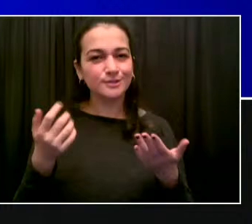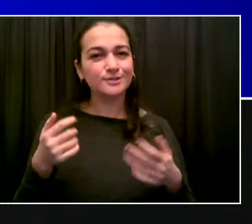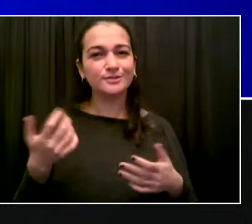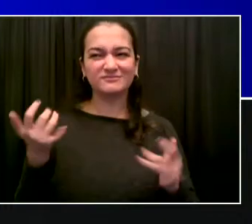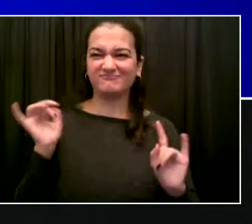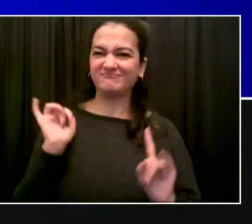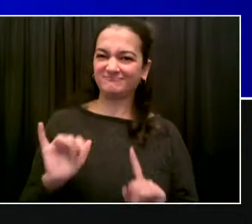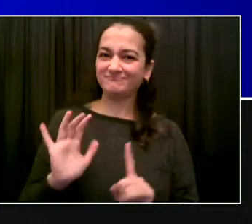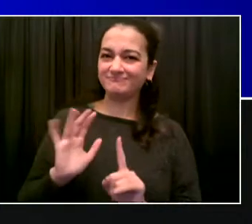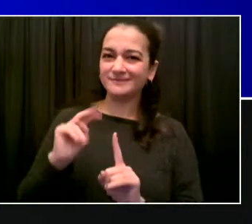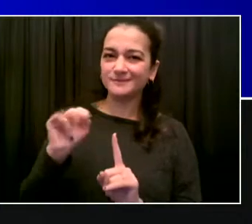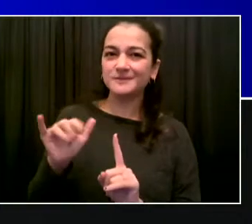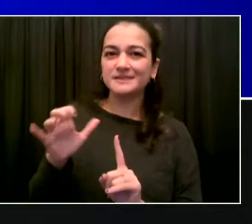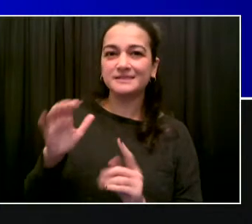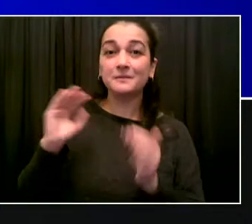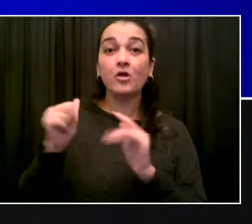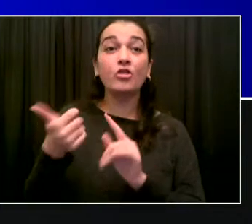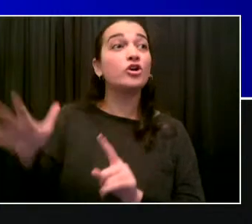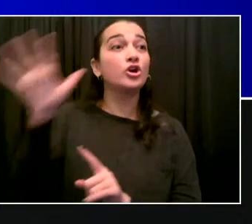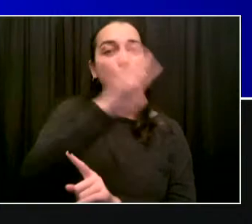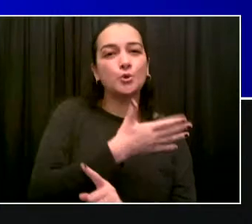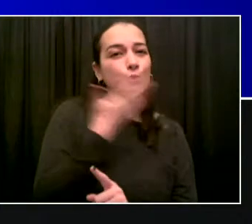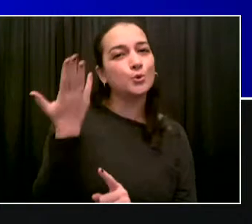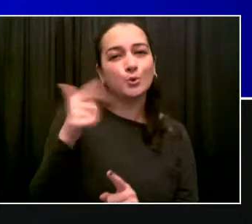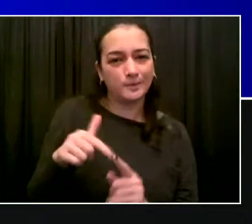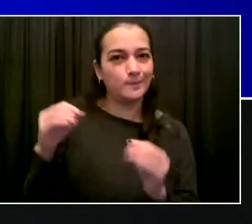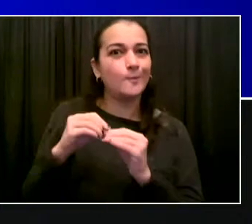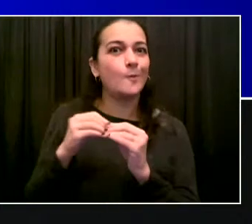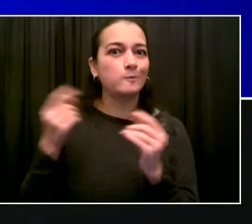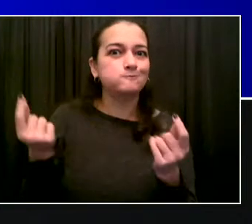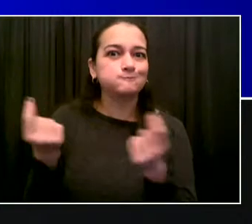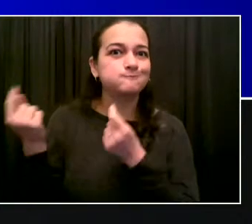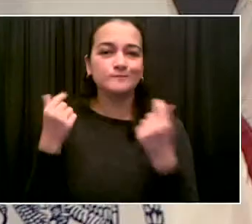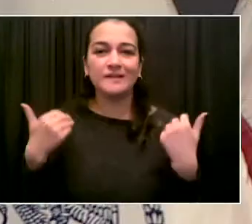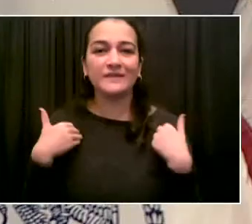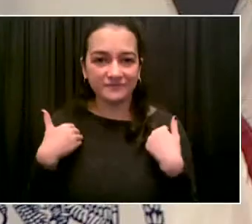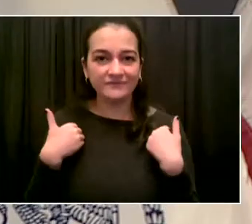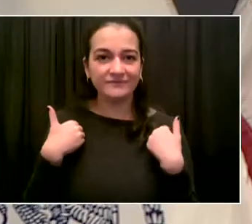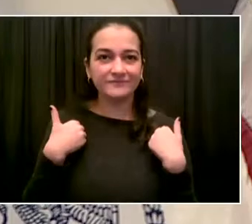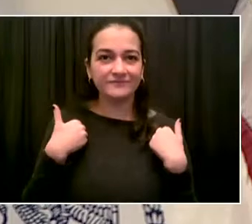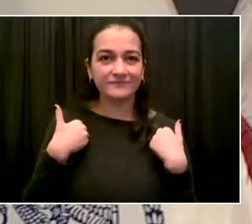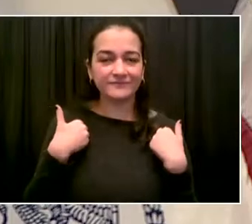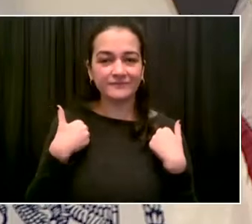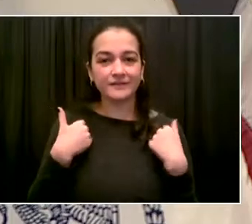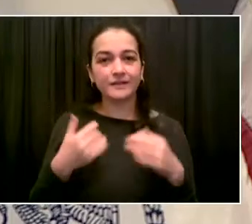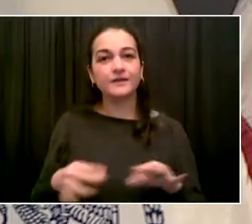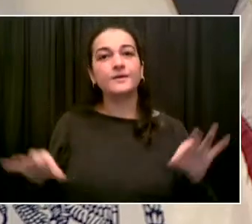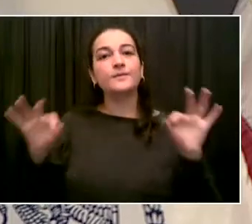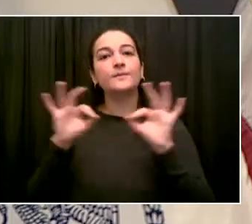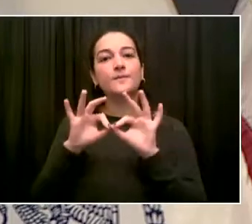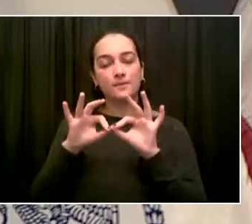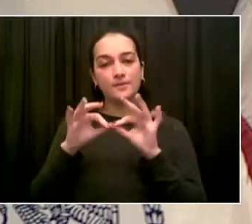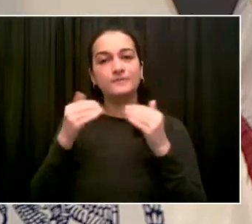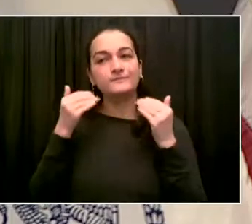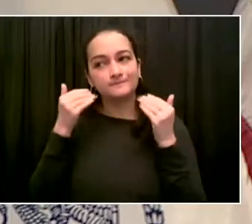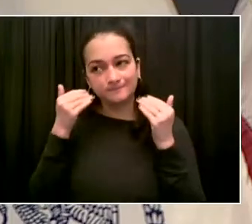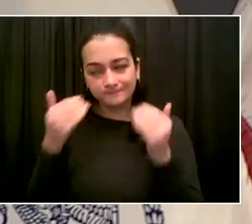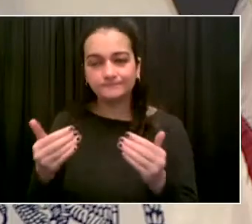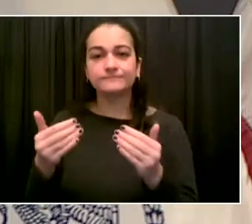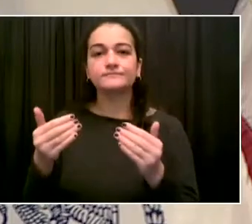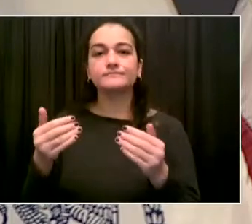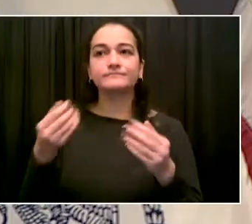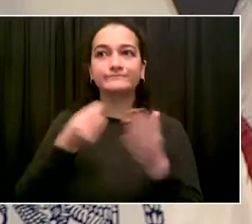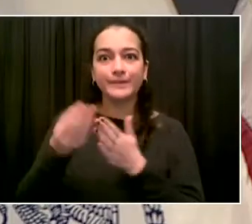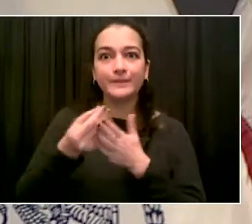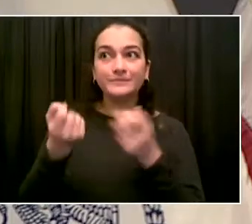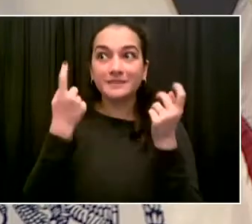going to help supercharge our recovery. So a really good day for this city. All right, let's go to our indicators. And